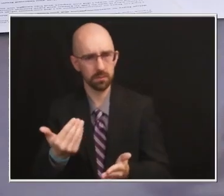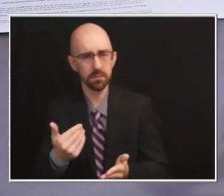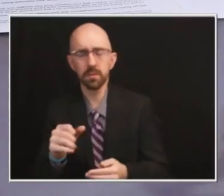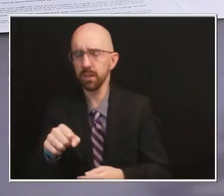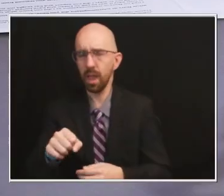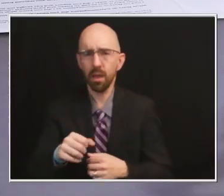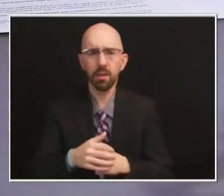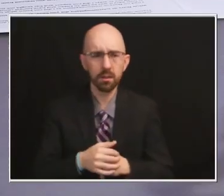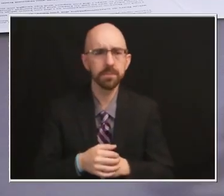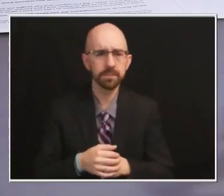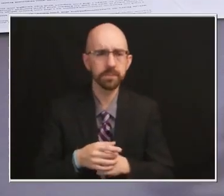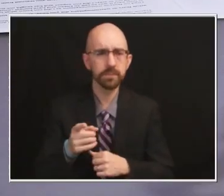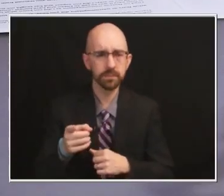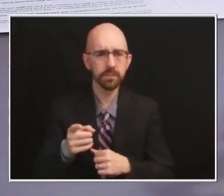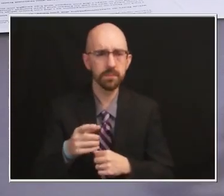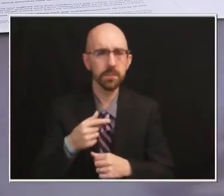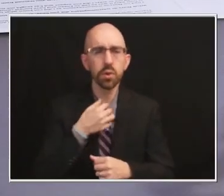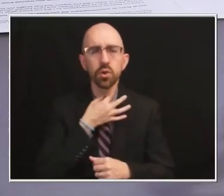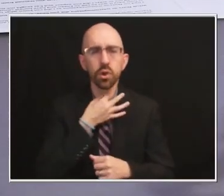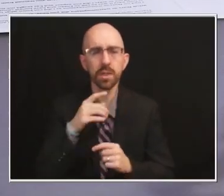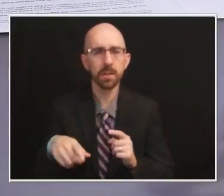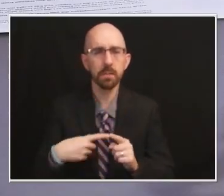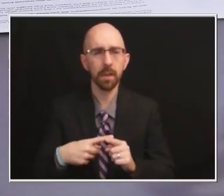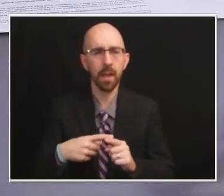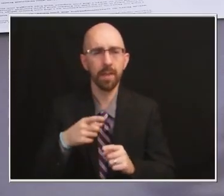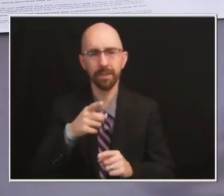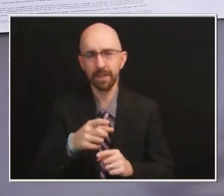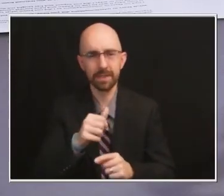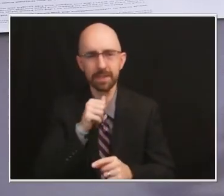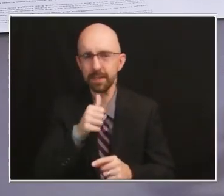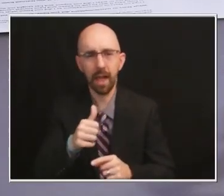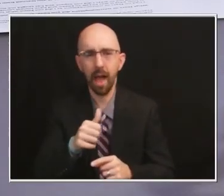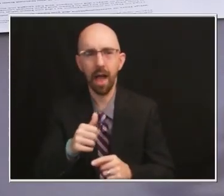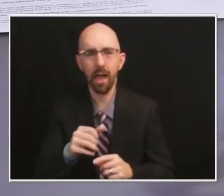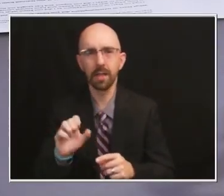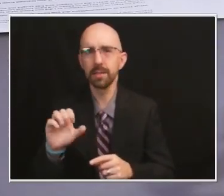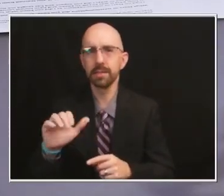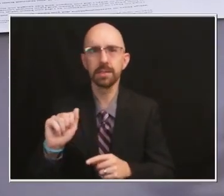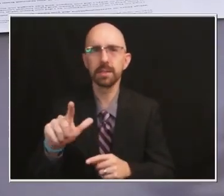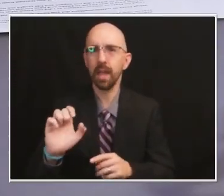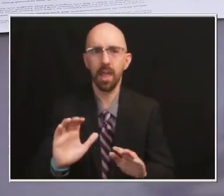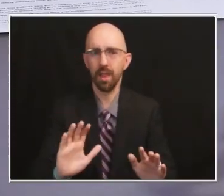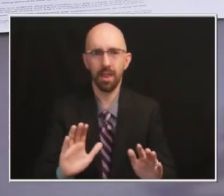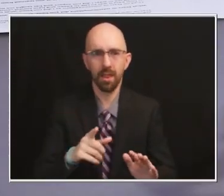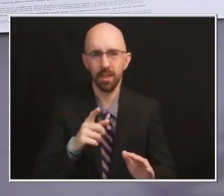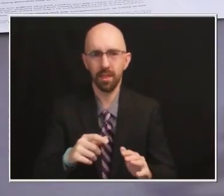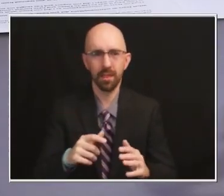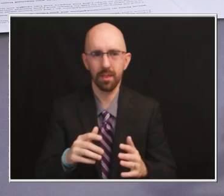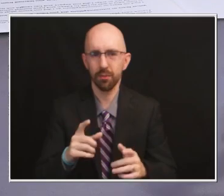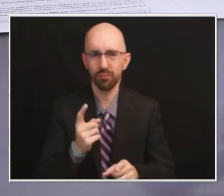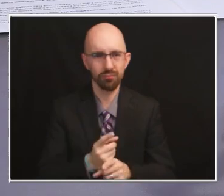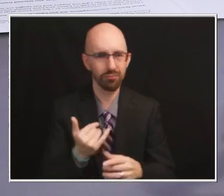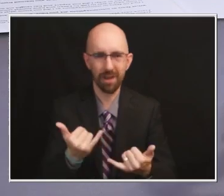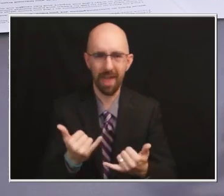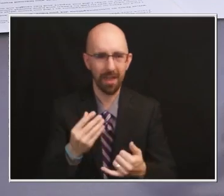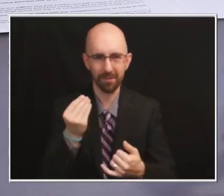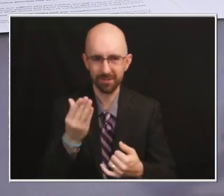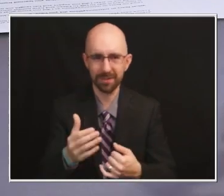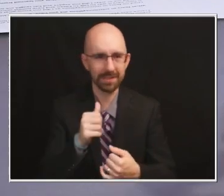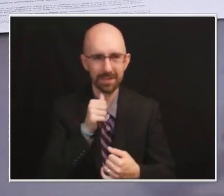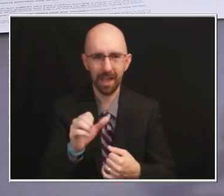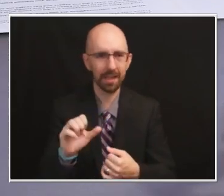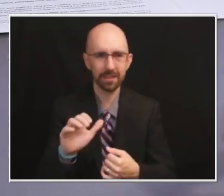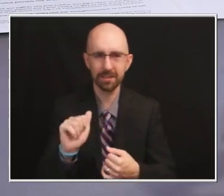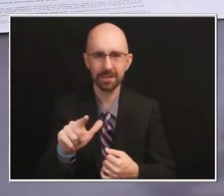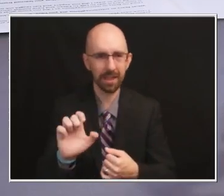are this just will curious actually how it works. This is not to scale. So we'll say that right now. Definitely for that not to scale.